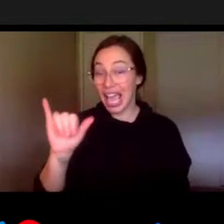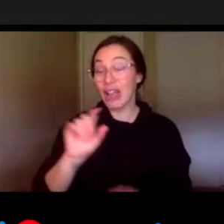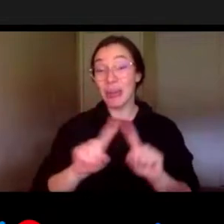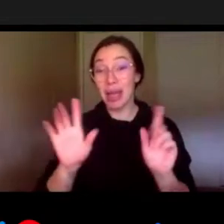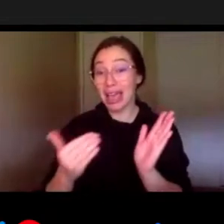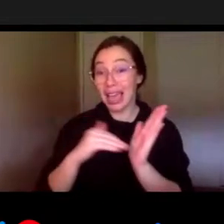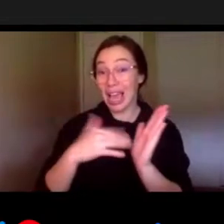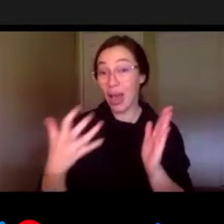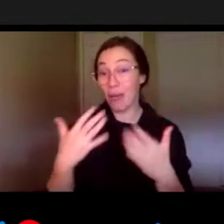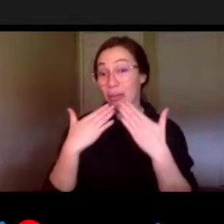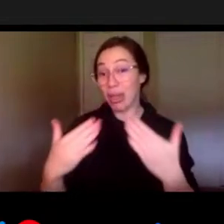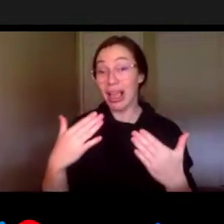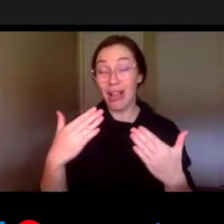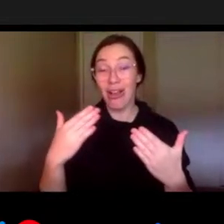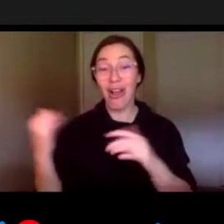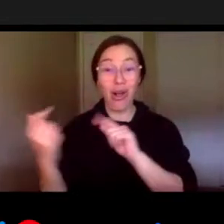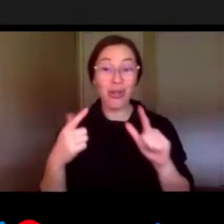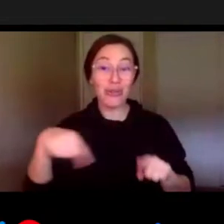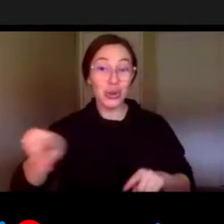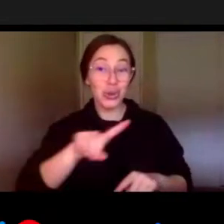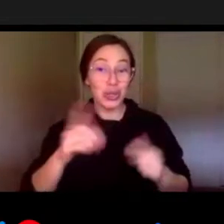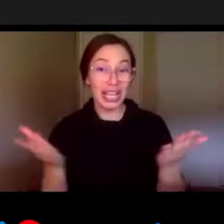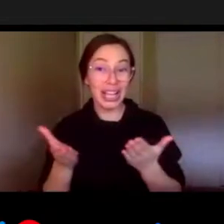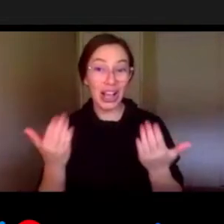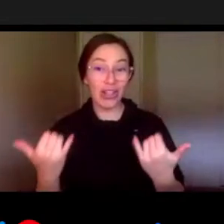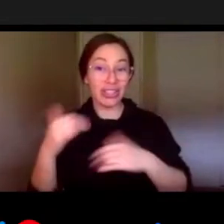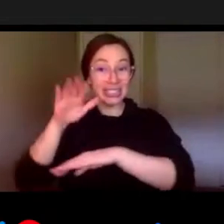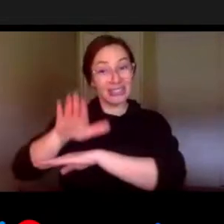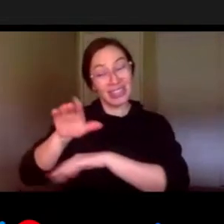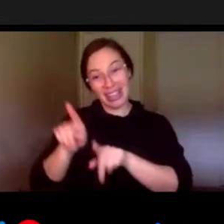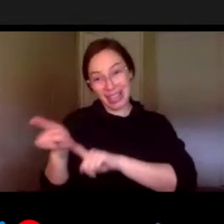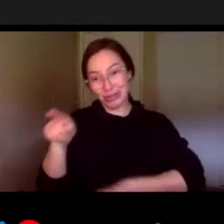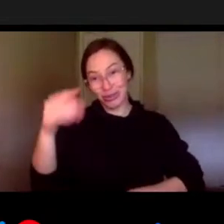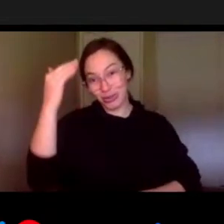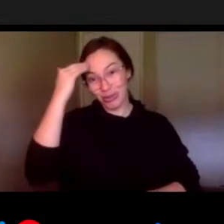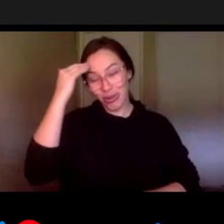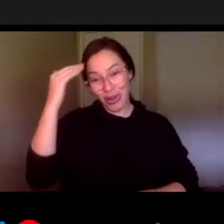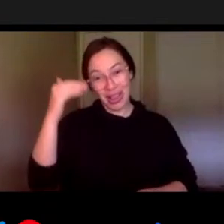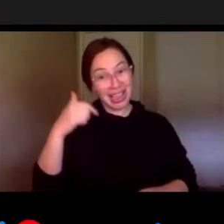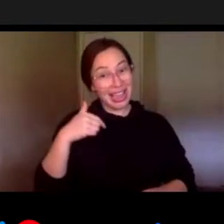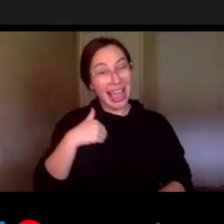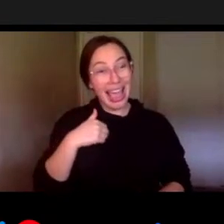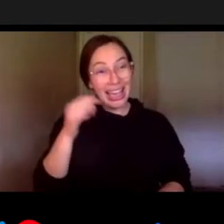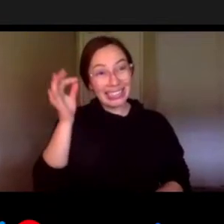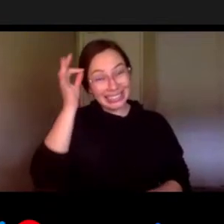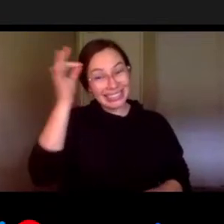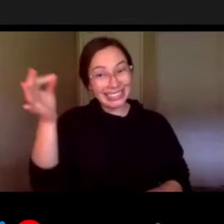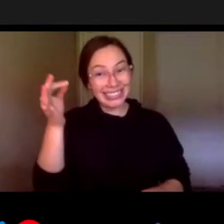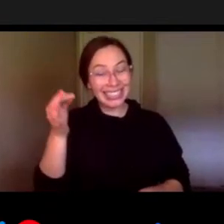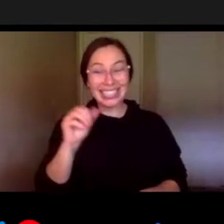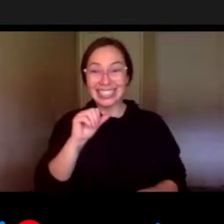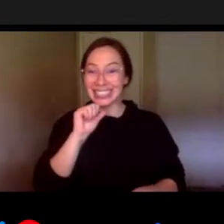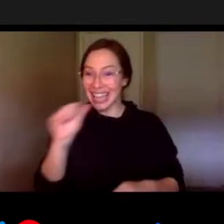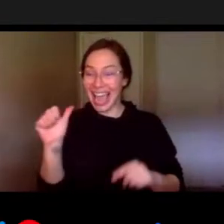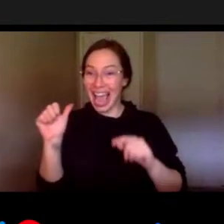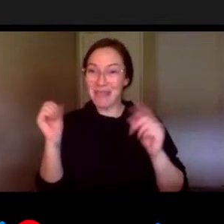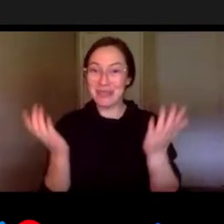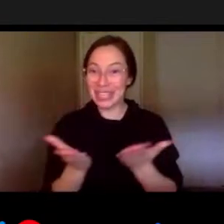thank all of you for being here this evening. As you know, I was close to not being here,